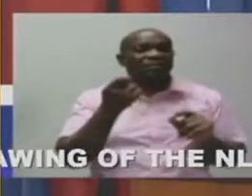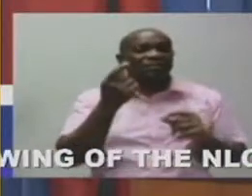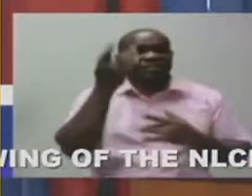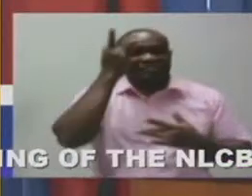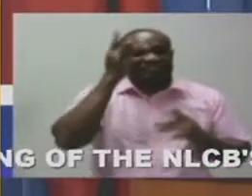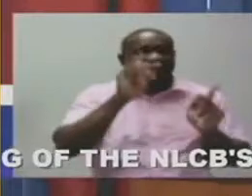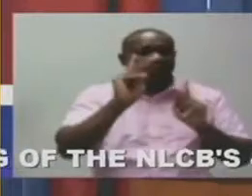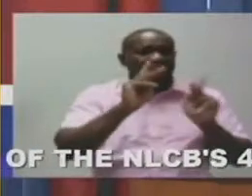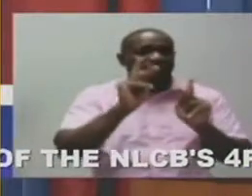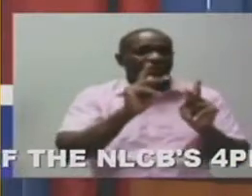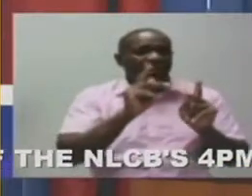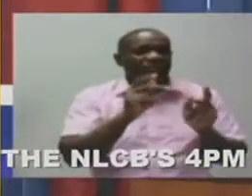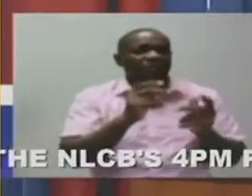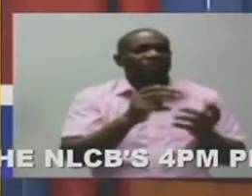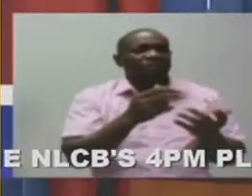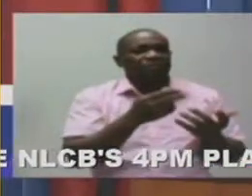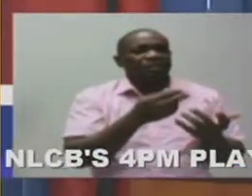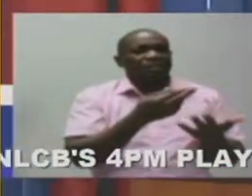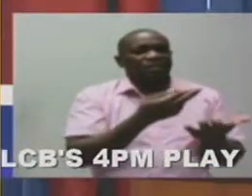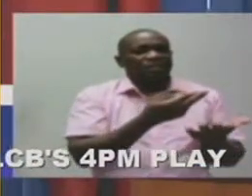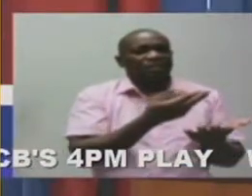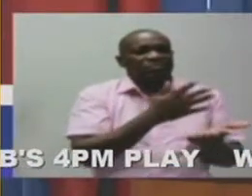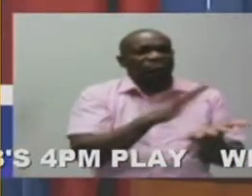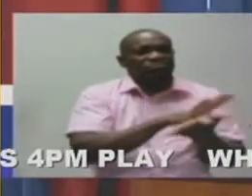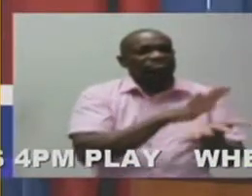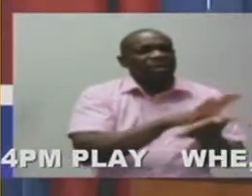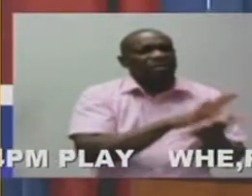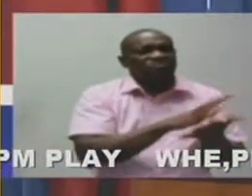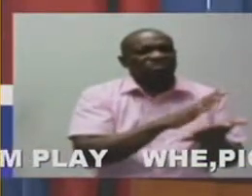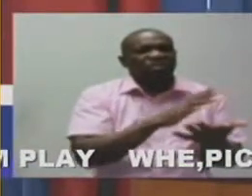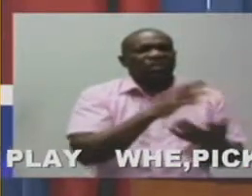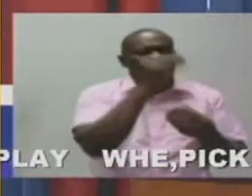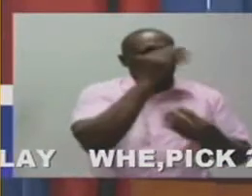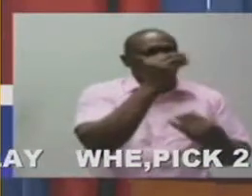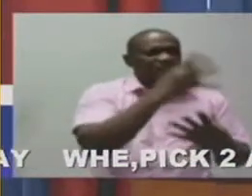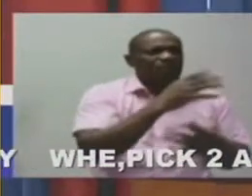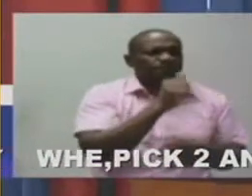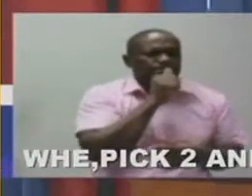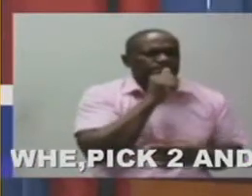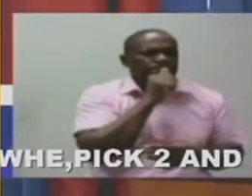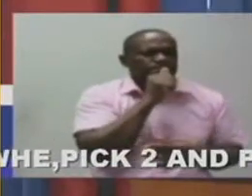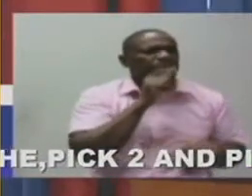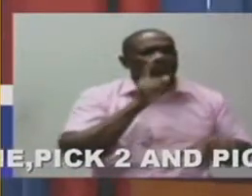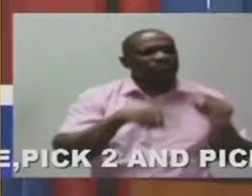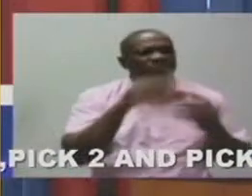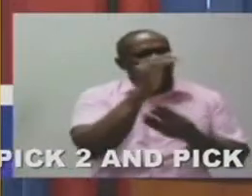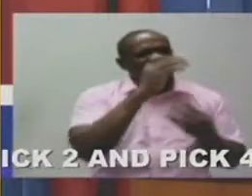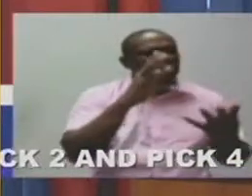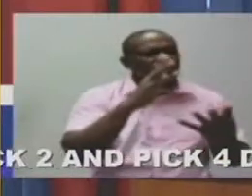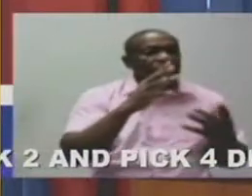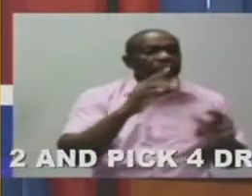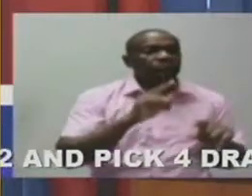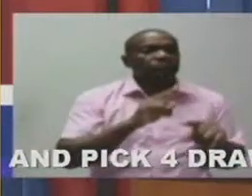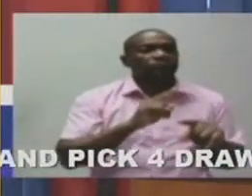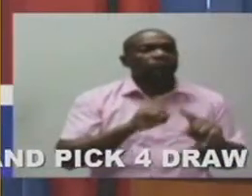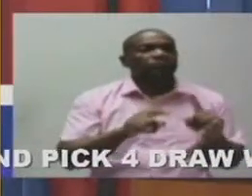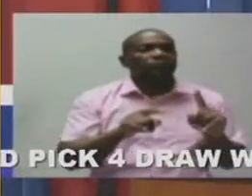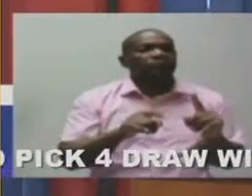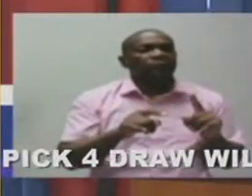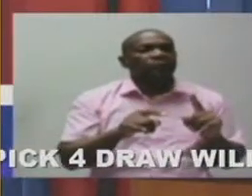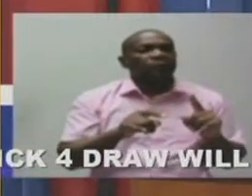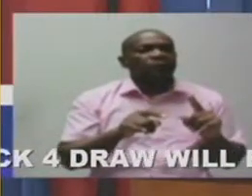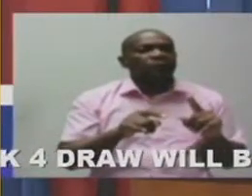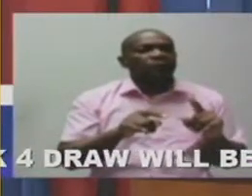actual clinical status of these children, but we would just like to remind the public that these are children now, and this is a trend that we